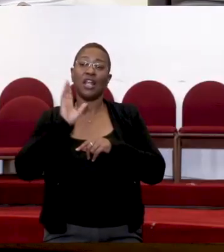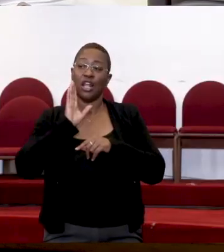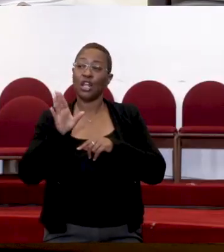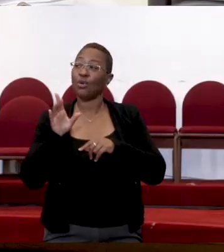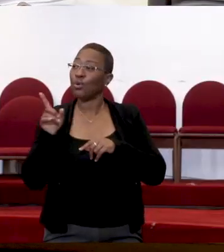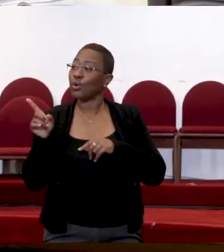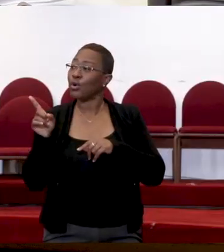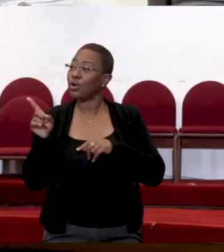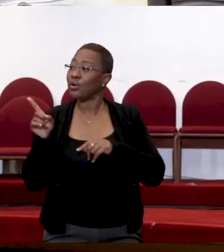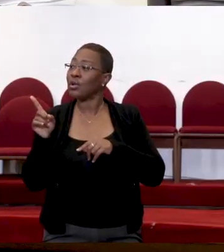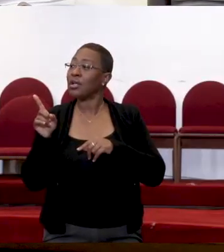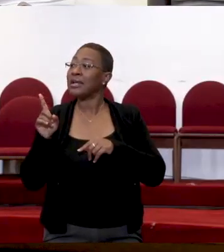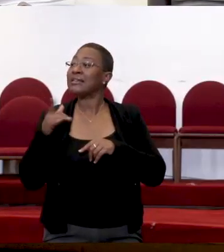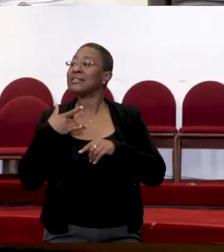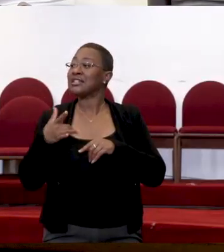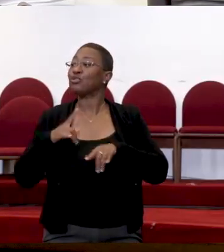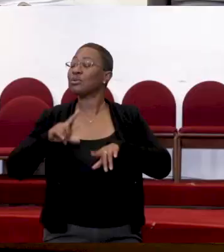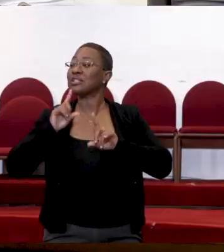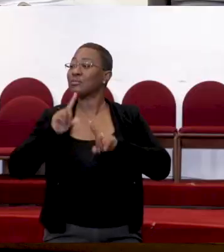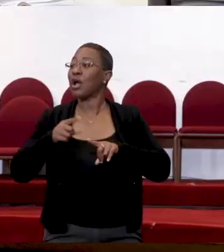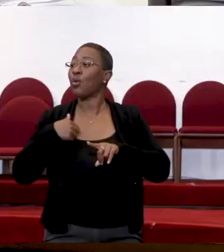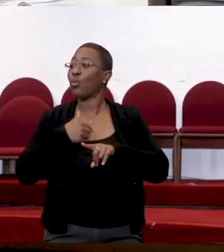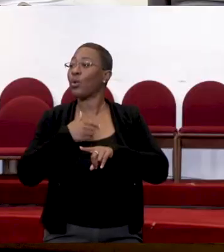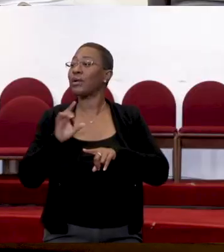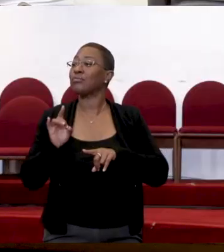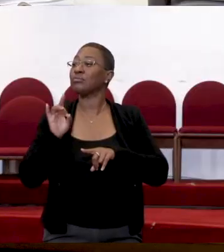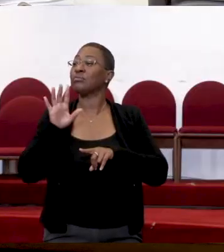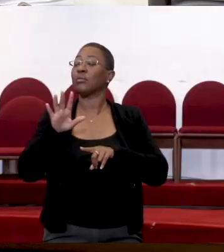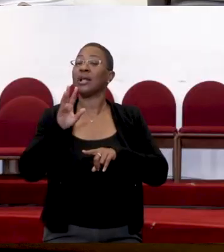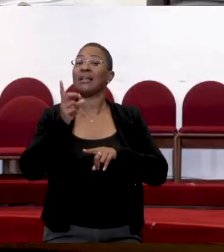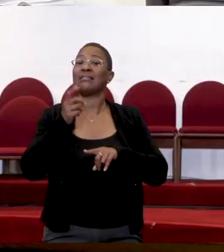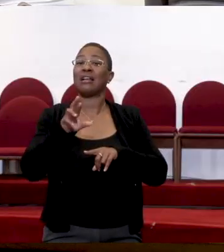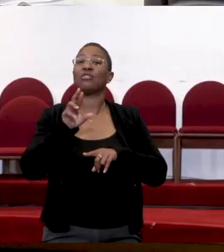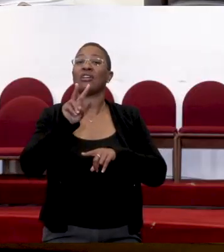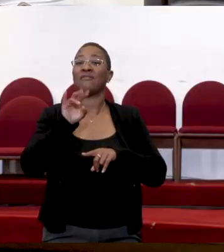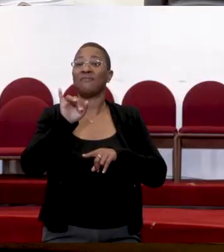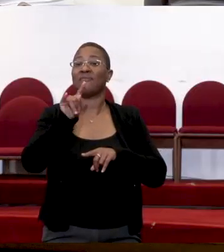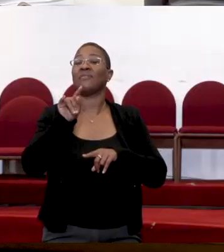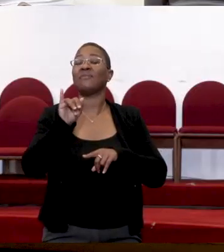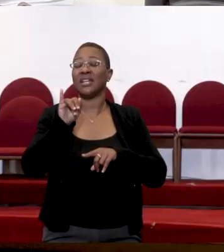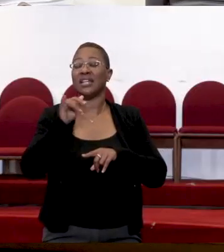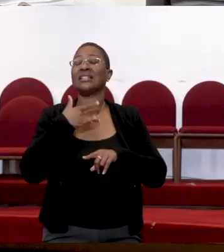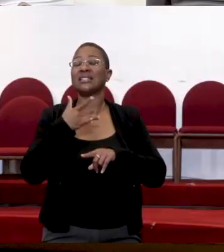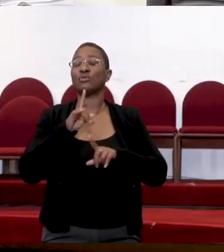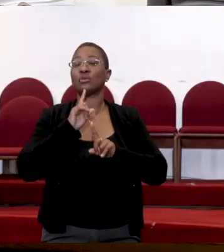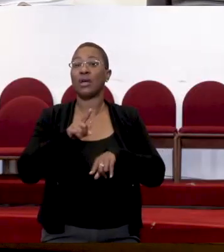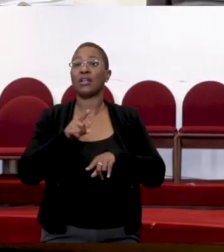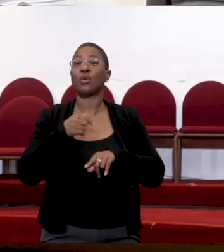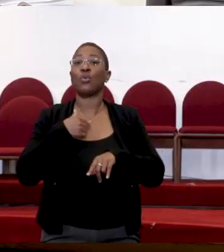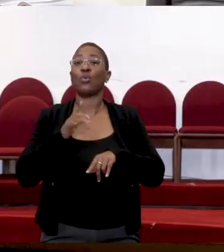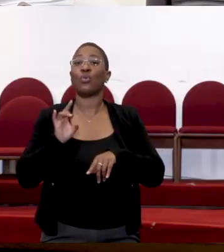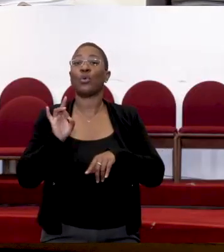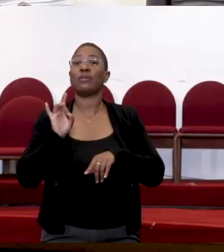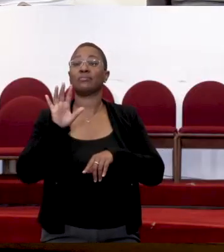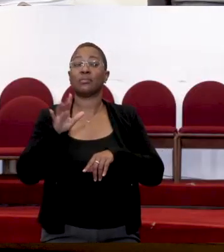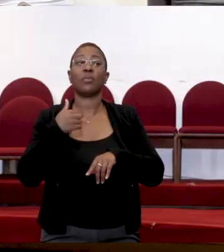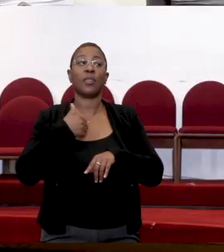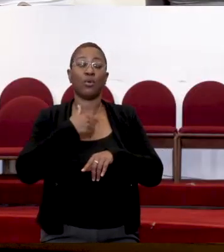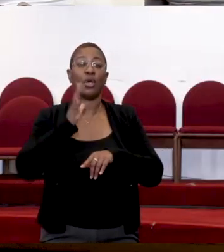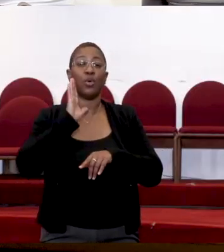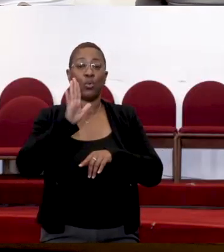pretty responsive when we've raised it. So That's why I'm going to you. Okay, and so we're going to go right back to